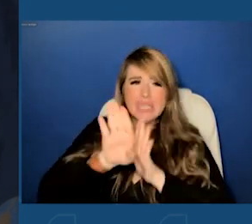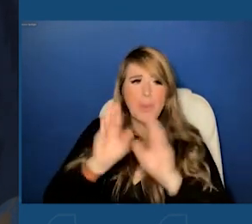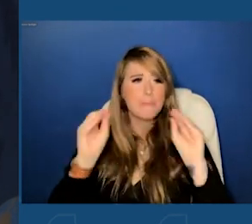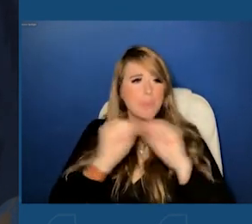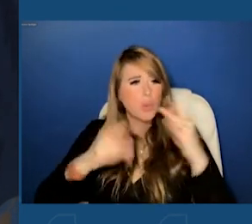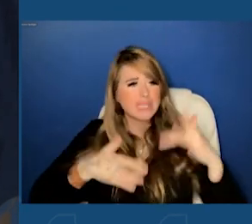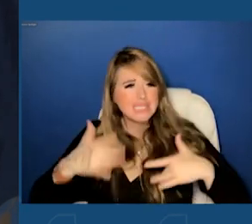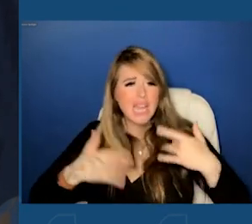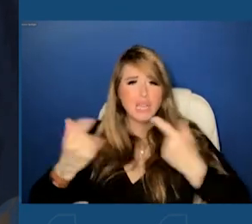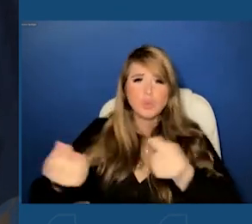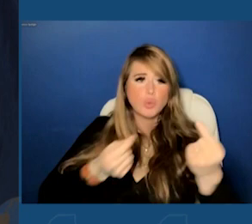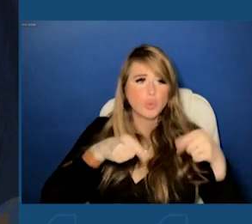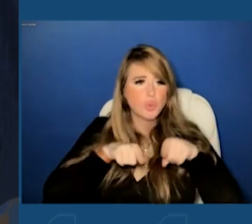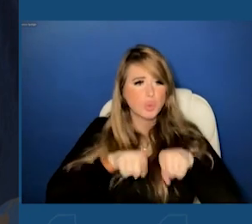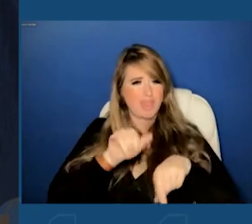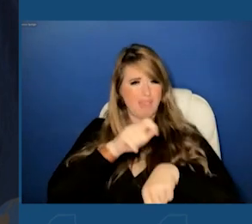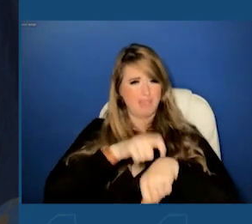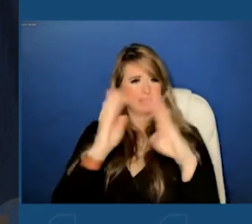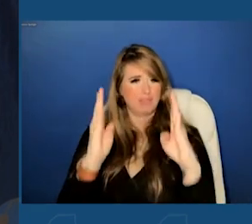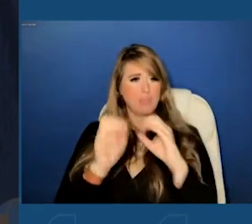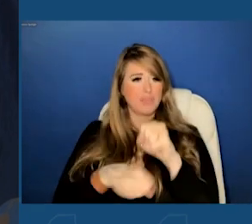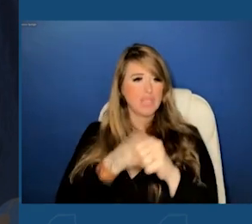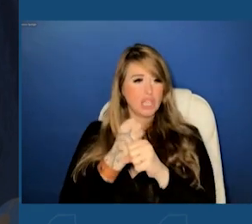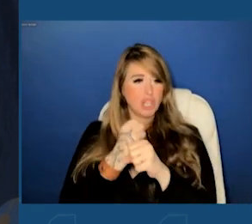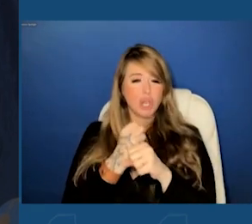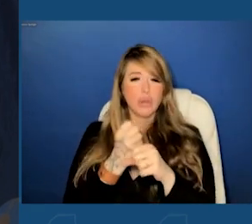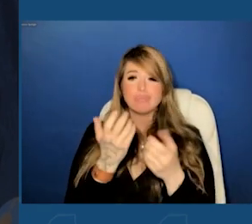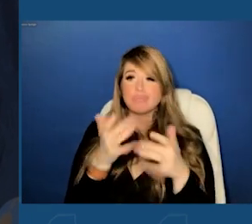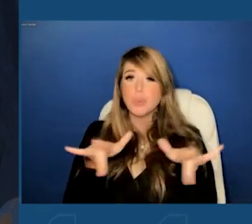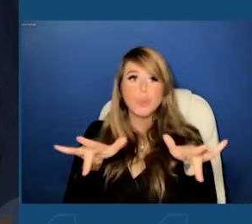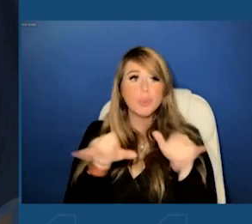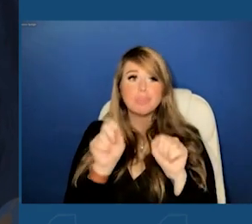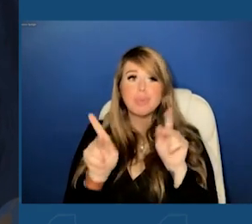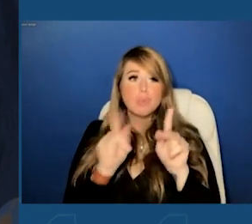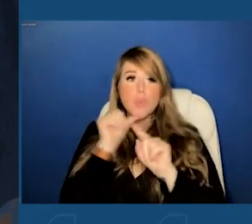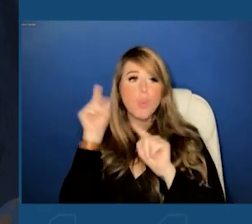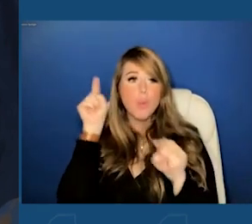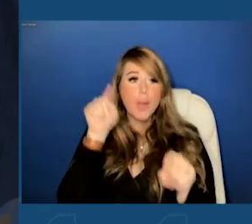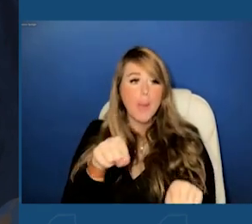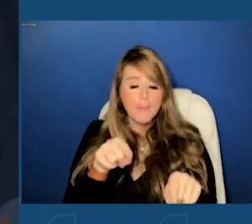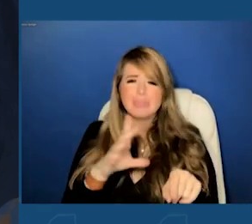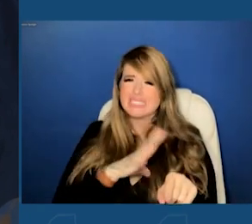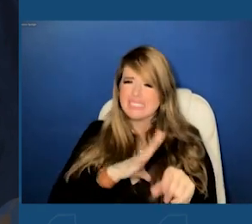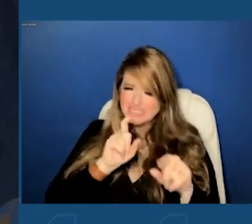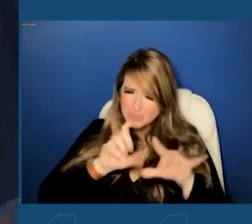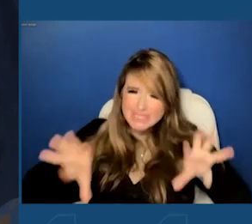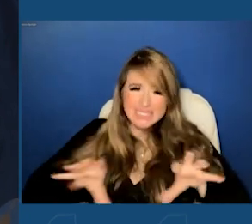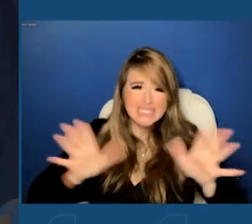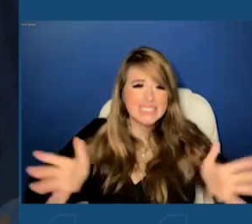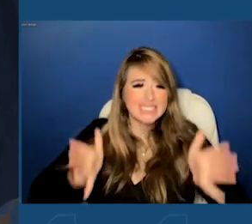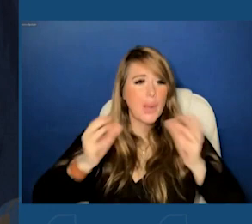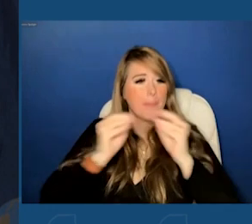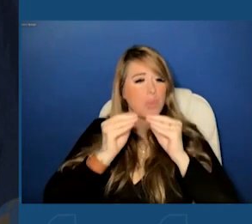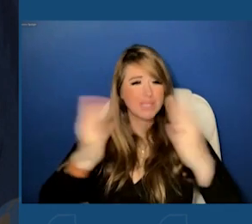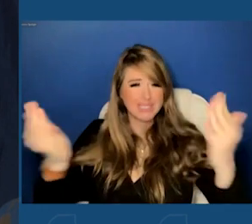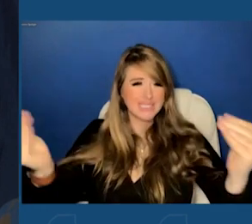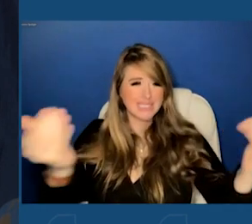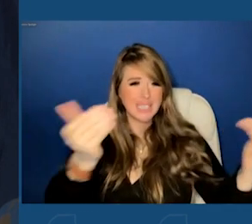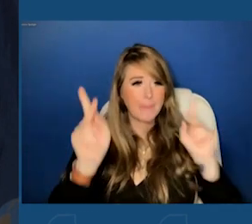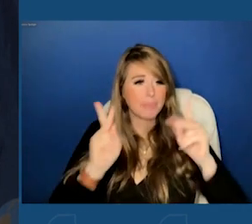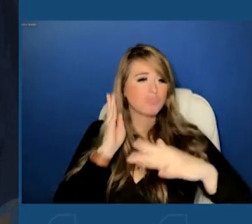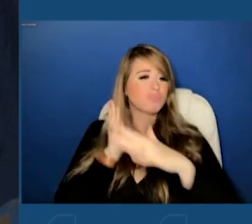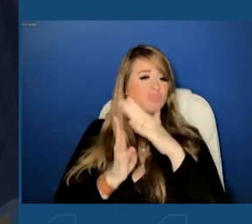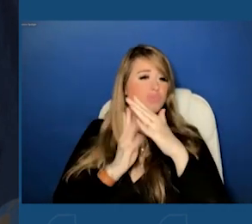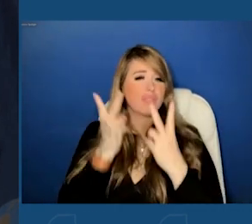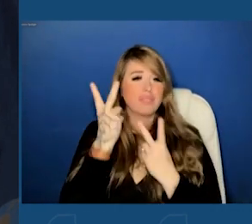year that aren't the times when people are just going to come and watch the beauty of the falls. And so we're committed to that in